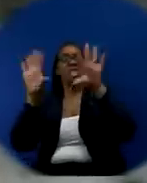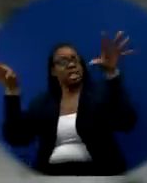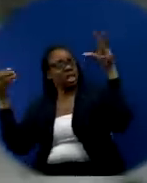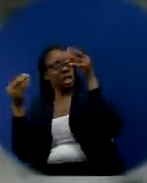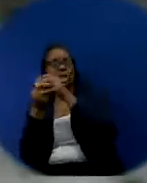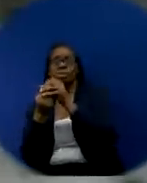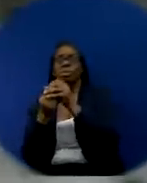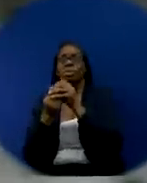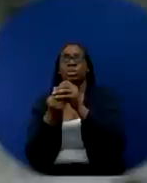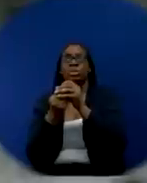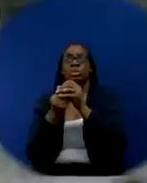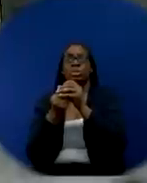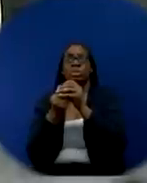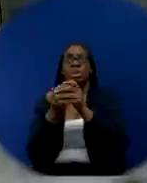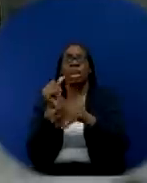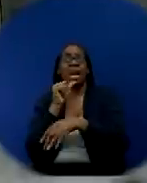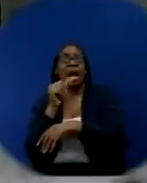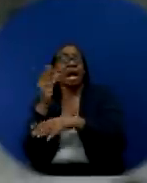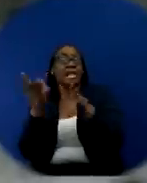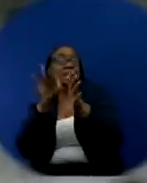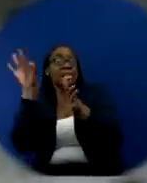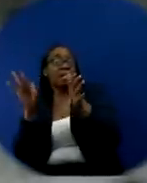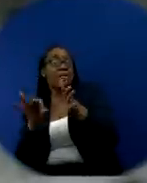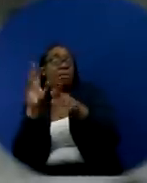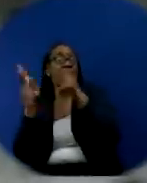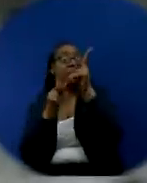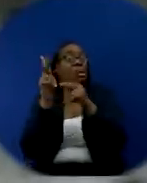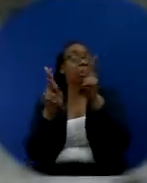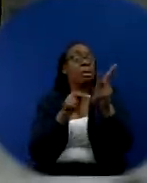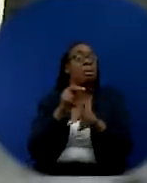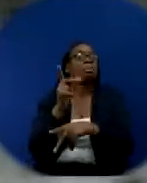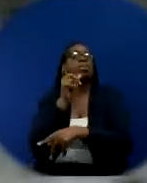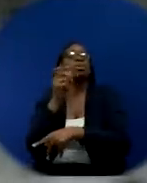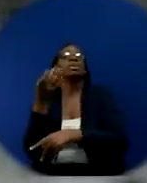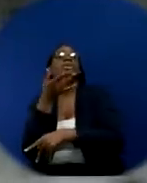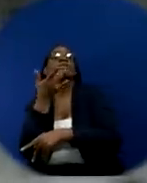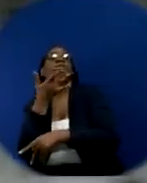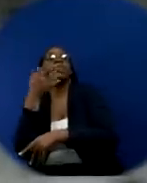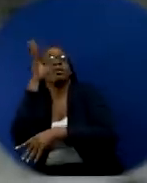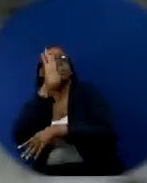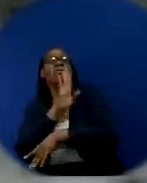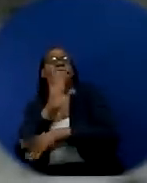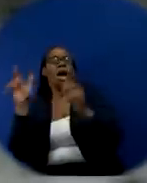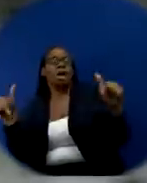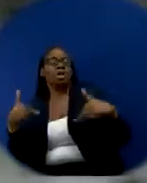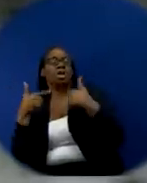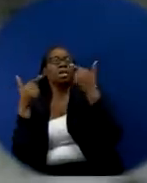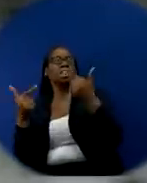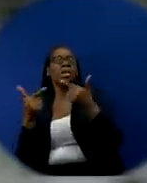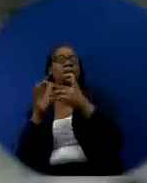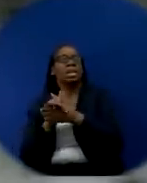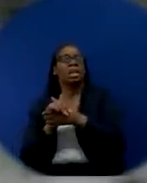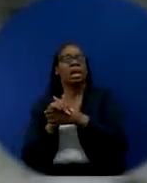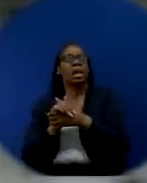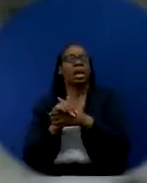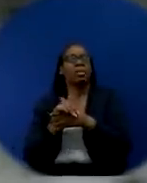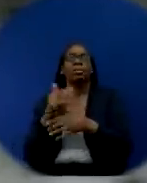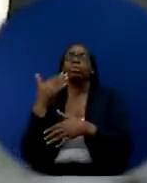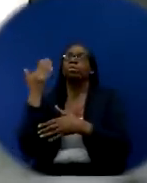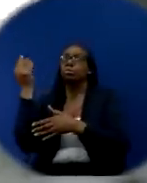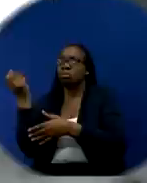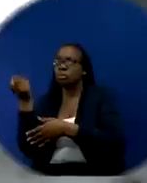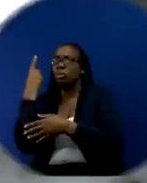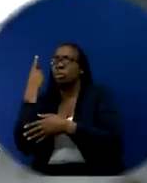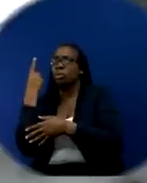you. Now, I need to find the folk who've seen the favor of God on your life. I need to find some folk who know good and well that you